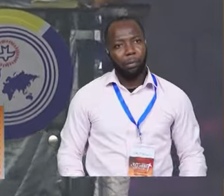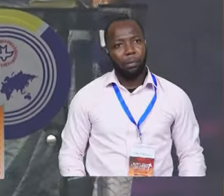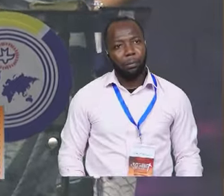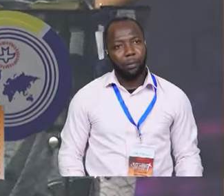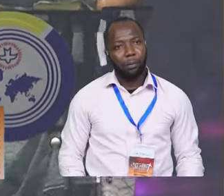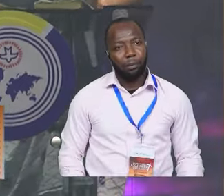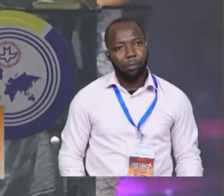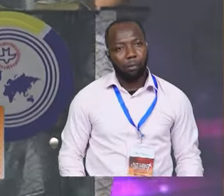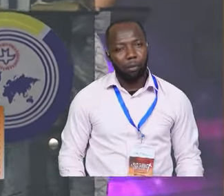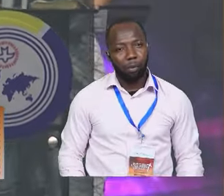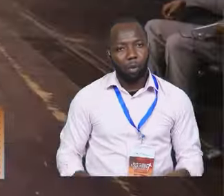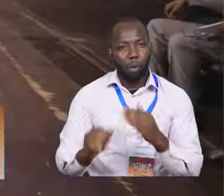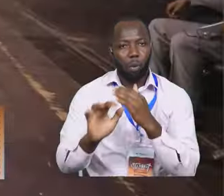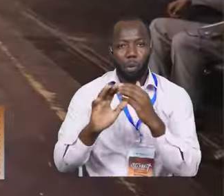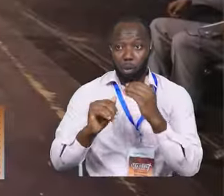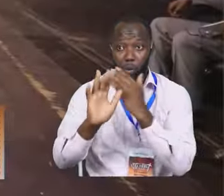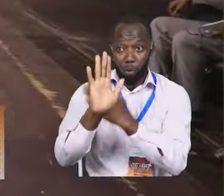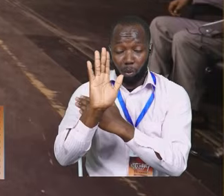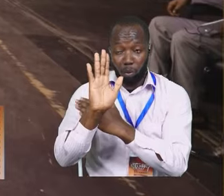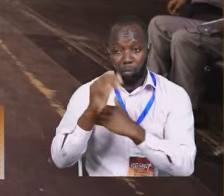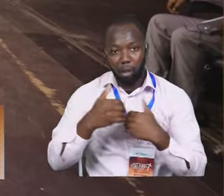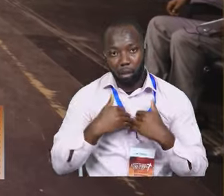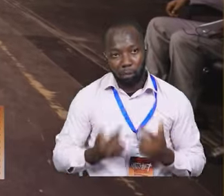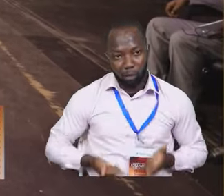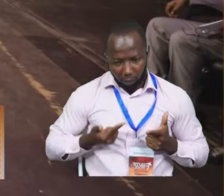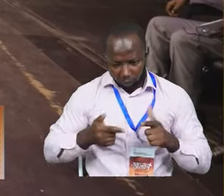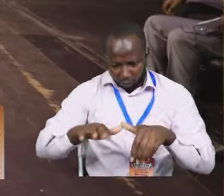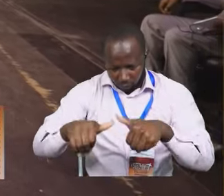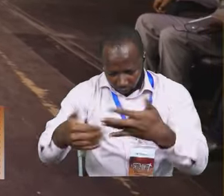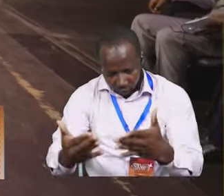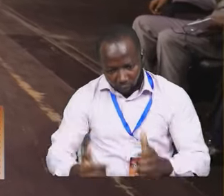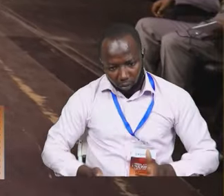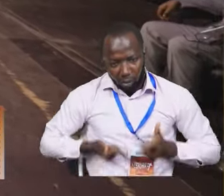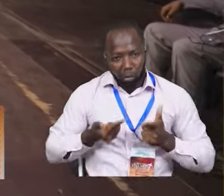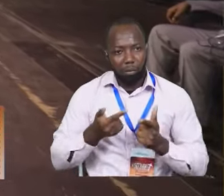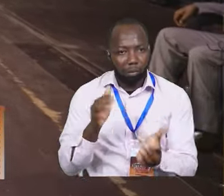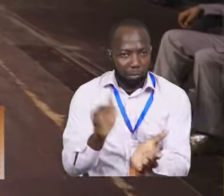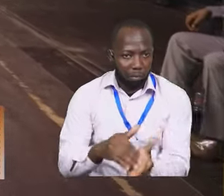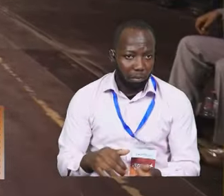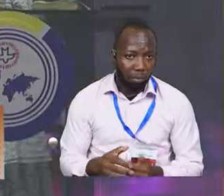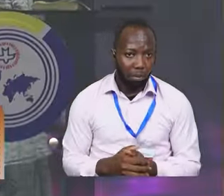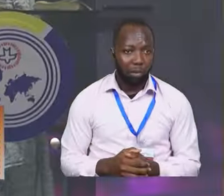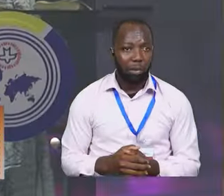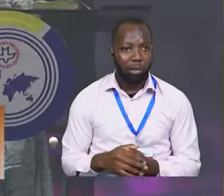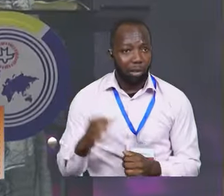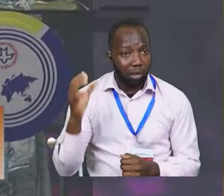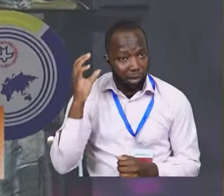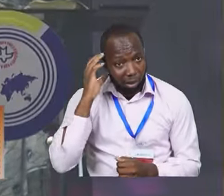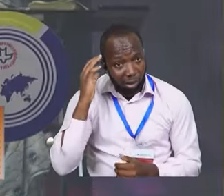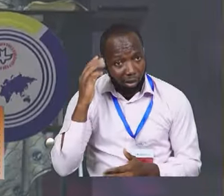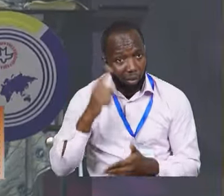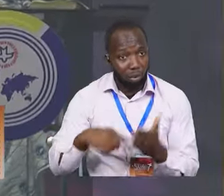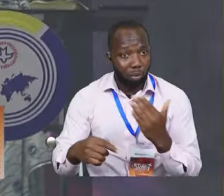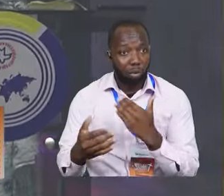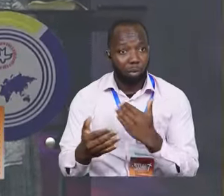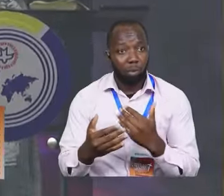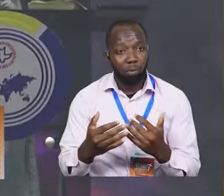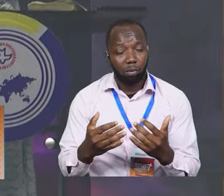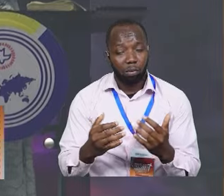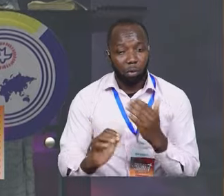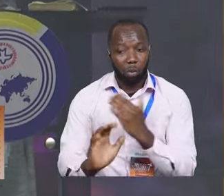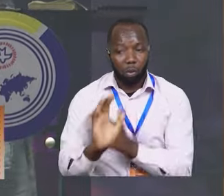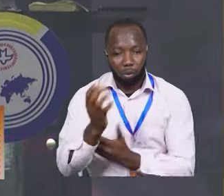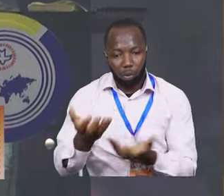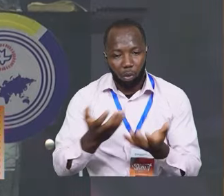life. Oh, mankwa. He is a giver of life. Listen. Nyentia yami kani peni na namu